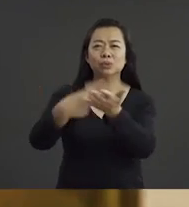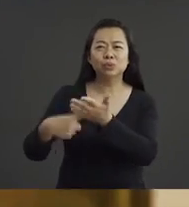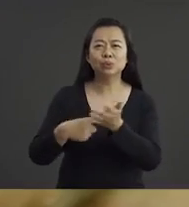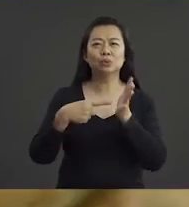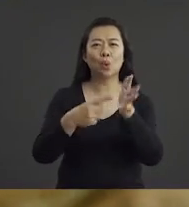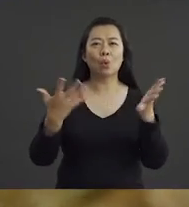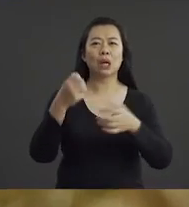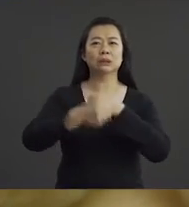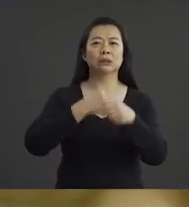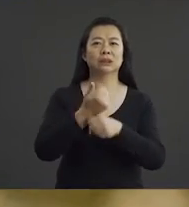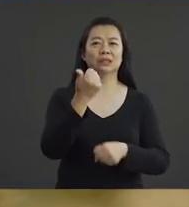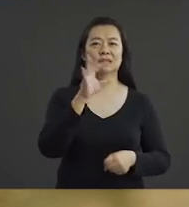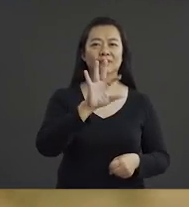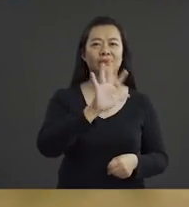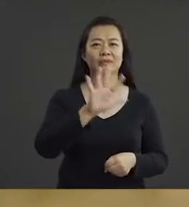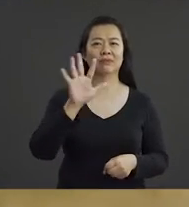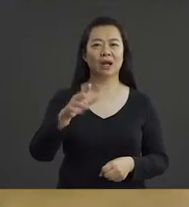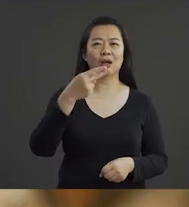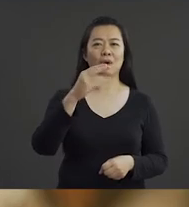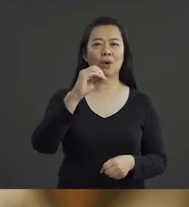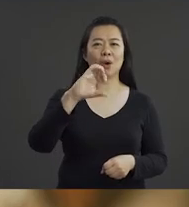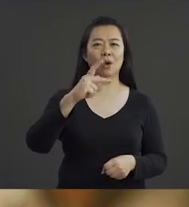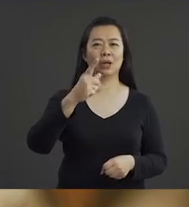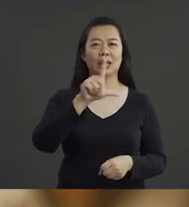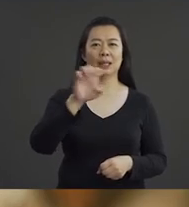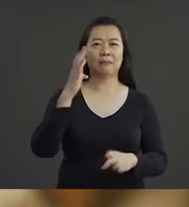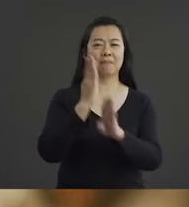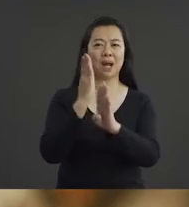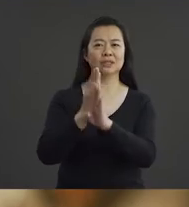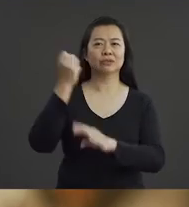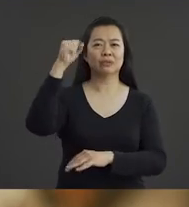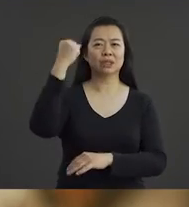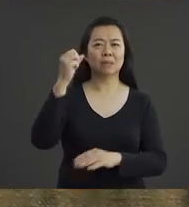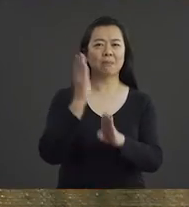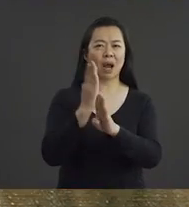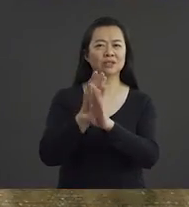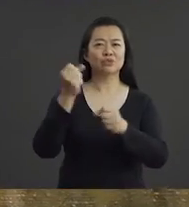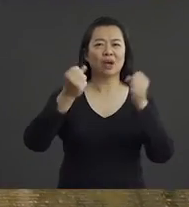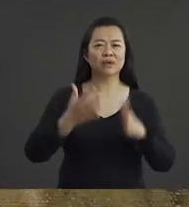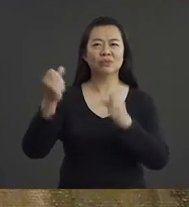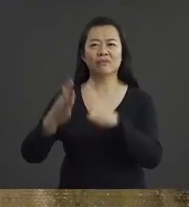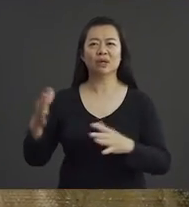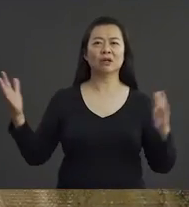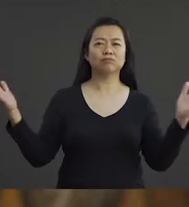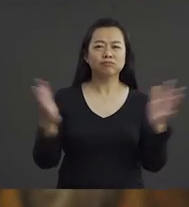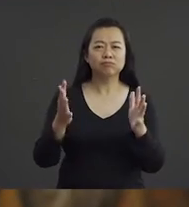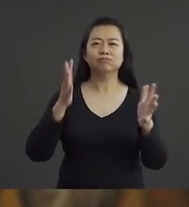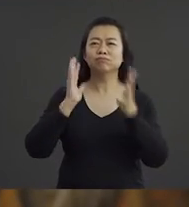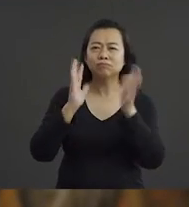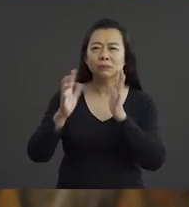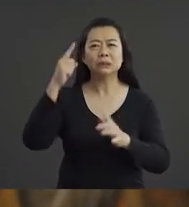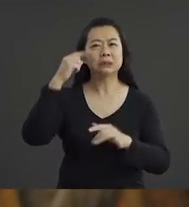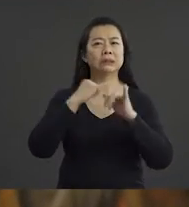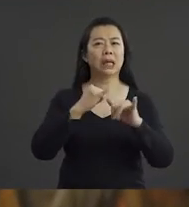bus drivers during the historic Hock Lee Bus riots back in 1955 mirrors how my own generation advocates for causes we believe